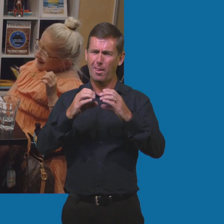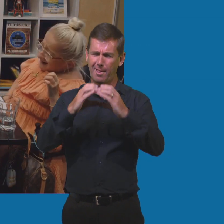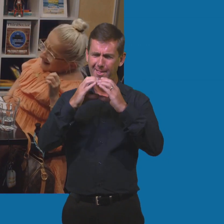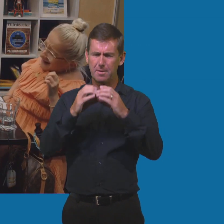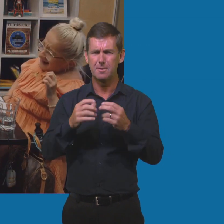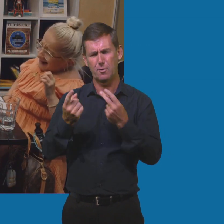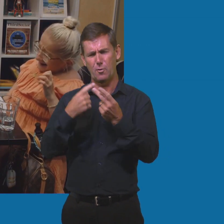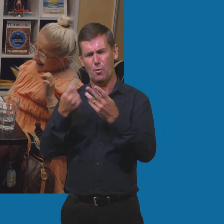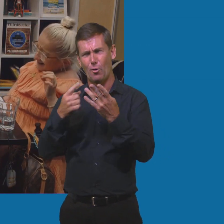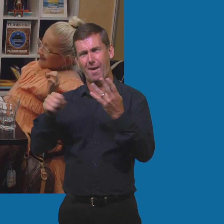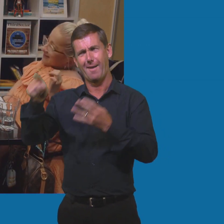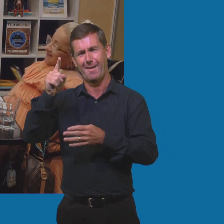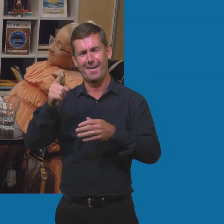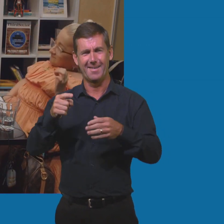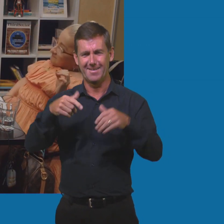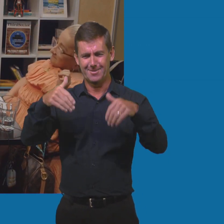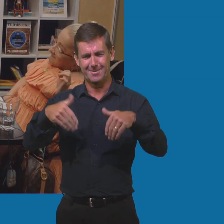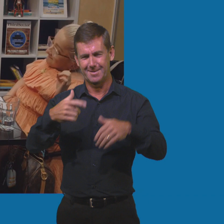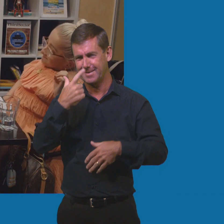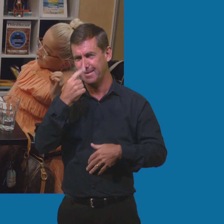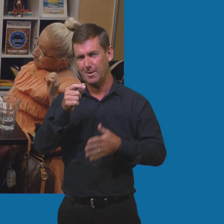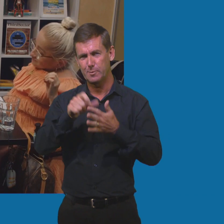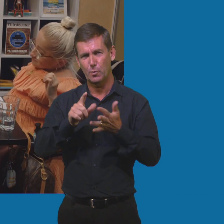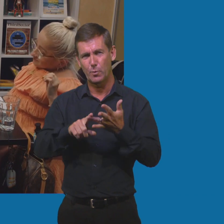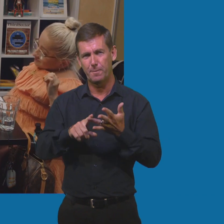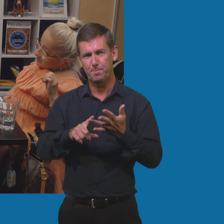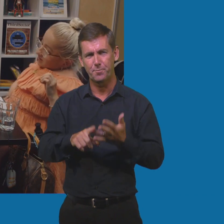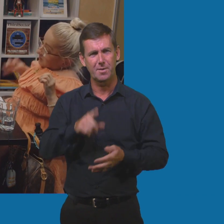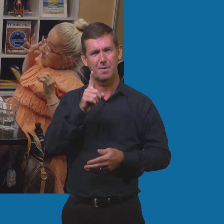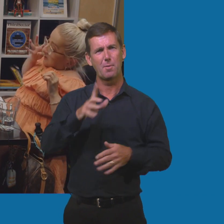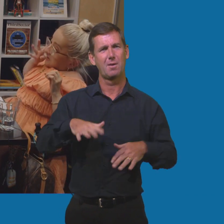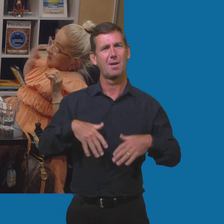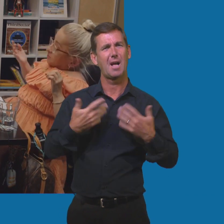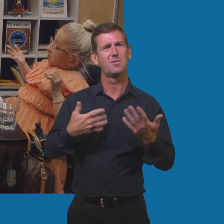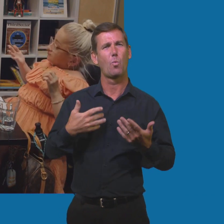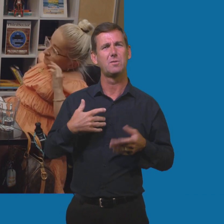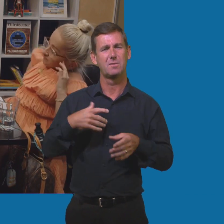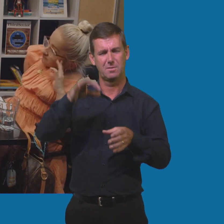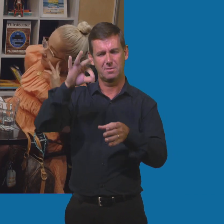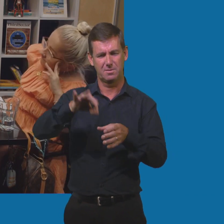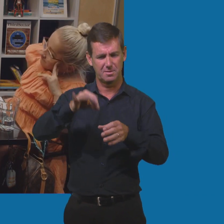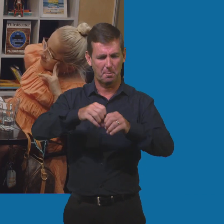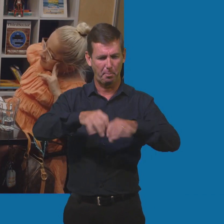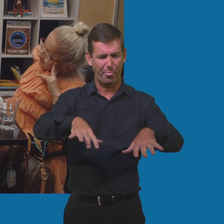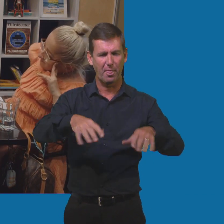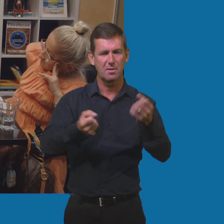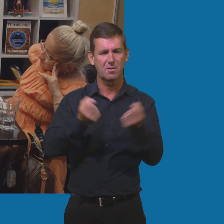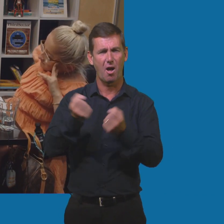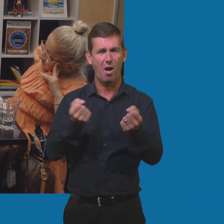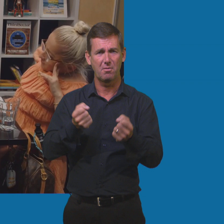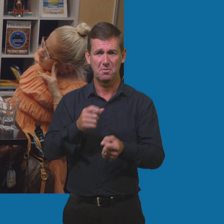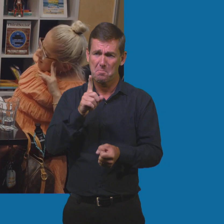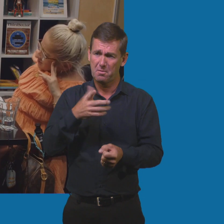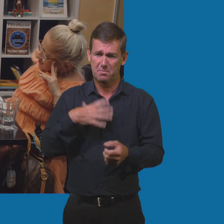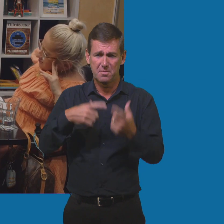available. The only downside to this is I don't want people getting ketchup and barbecue sauce on my car. But No. hey, so long as you're careful,